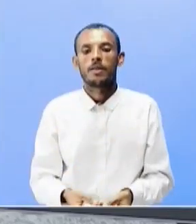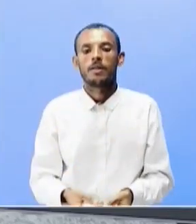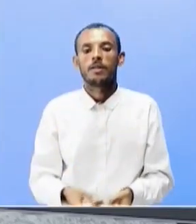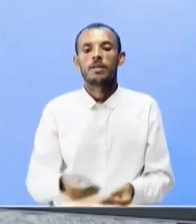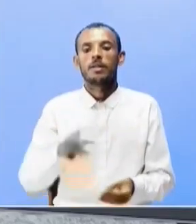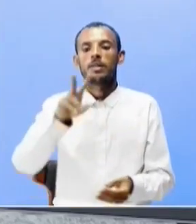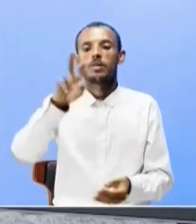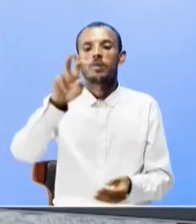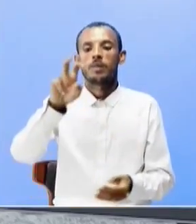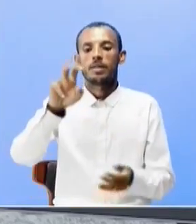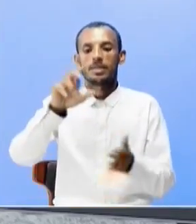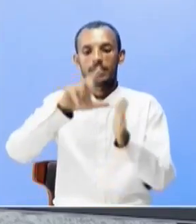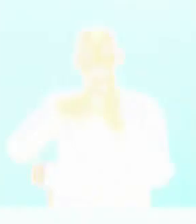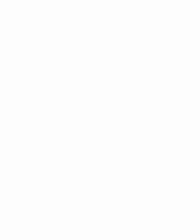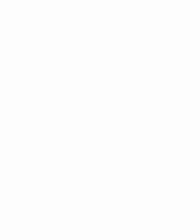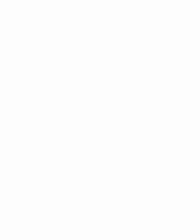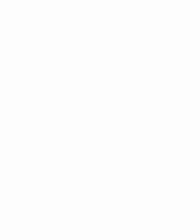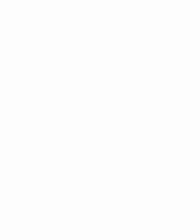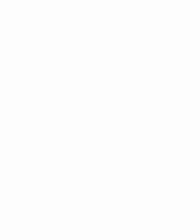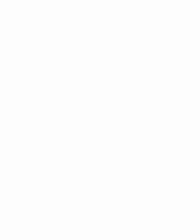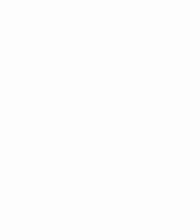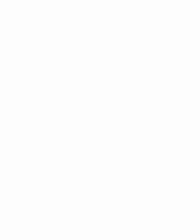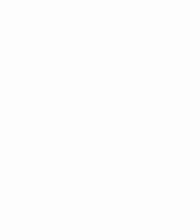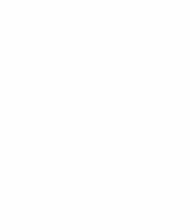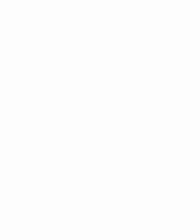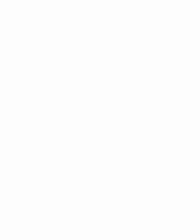20 seconds for this question.